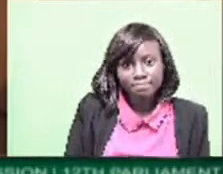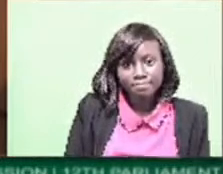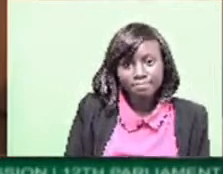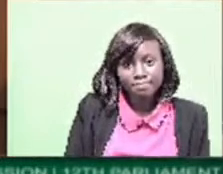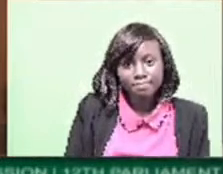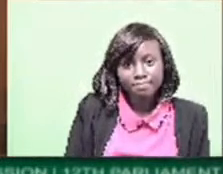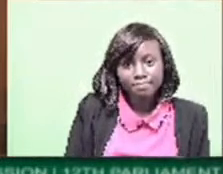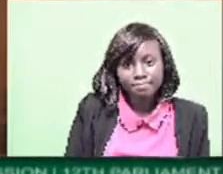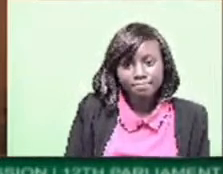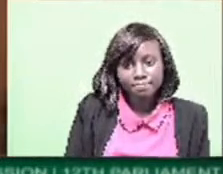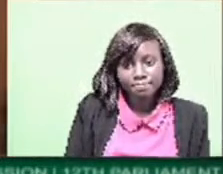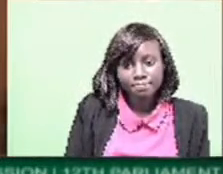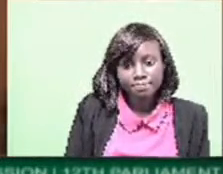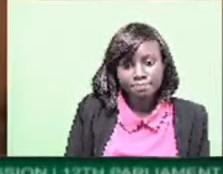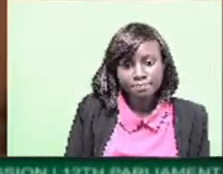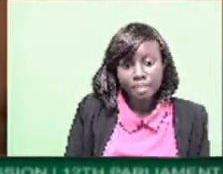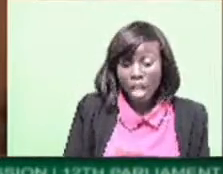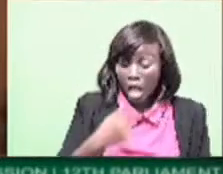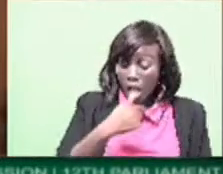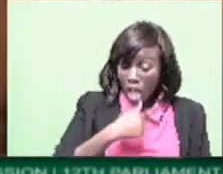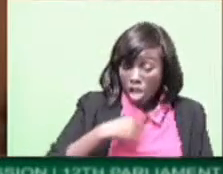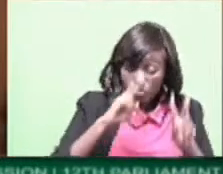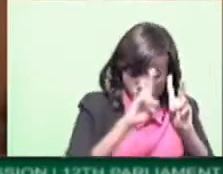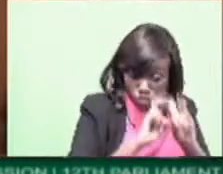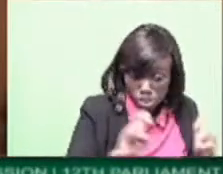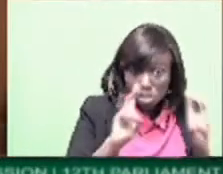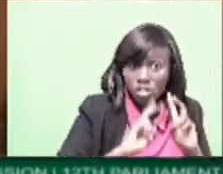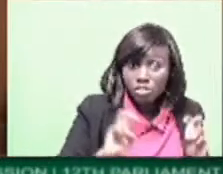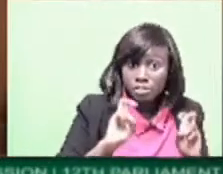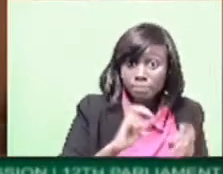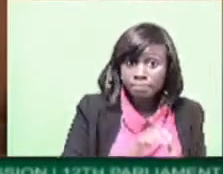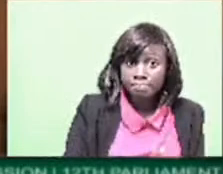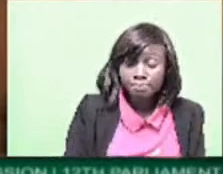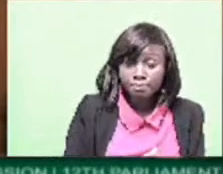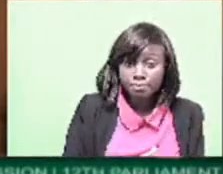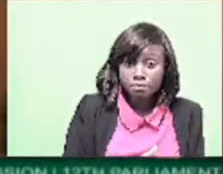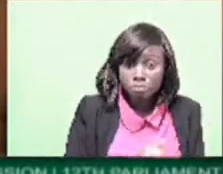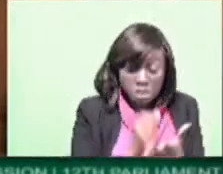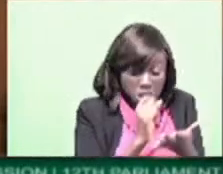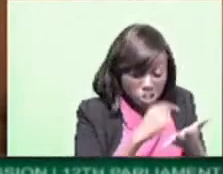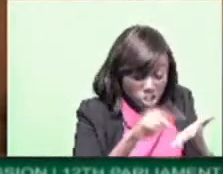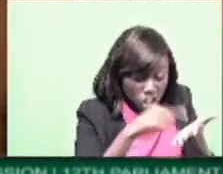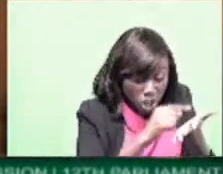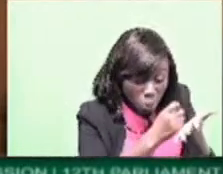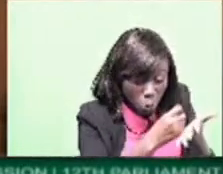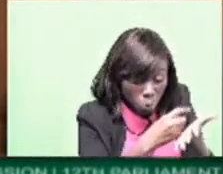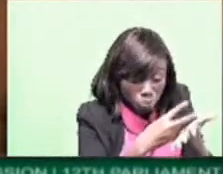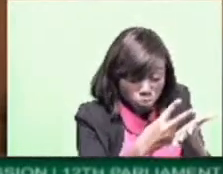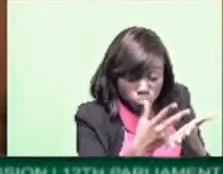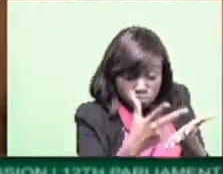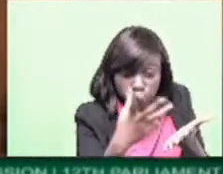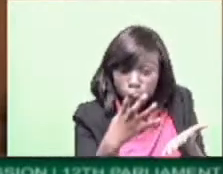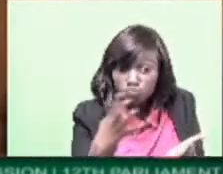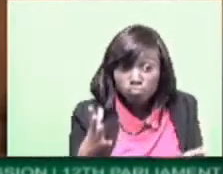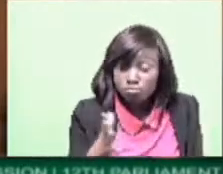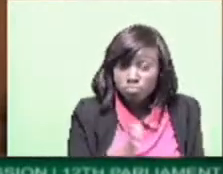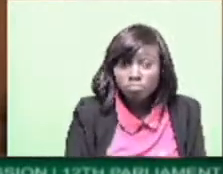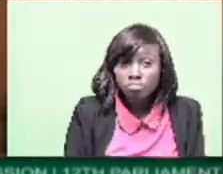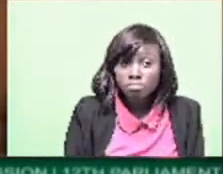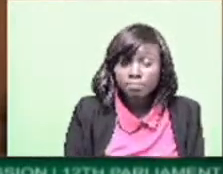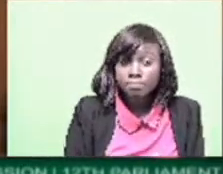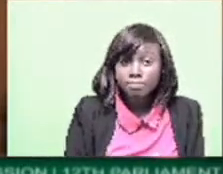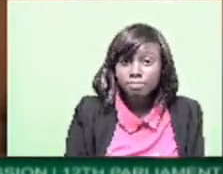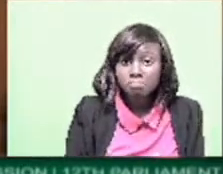Madam Speaker, in my research, I have counted over 50 jurisdictions that have